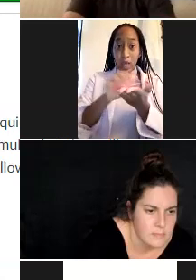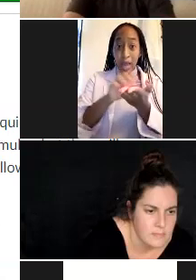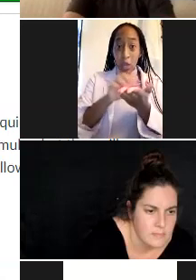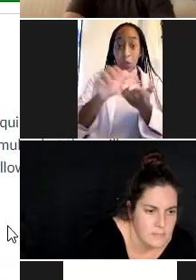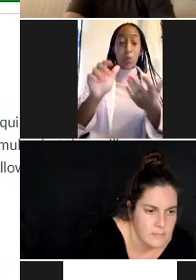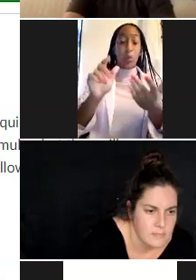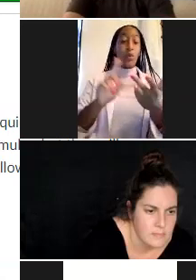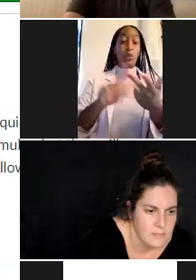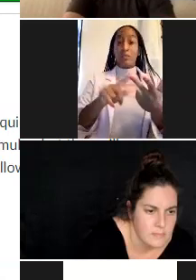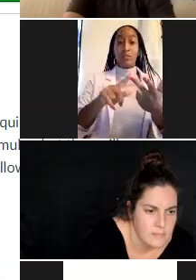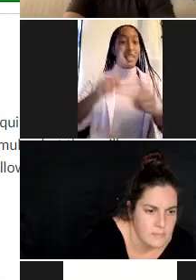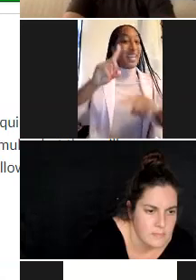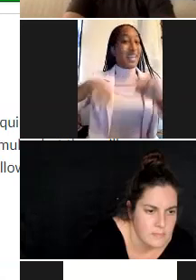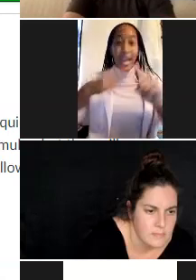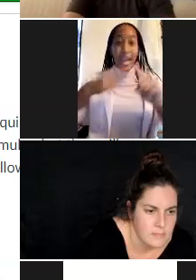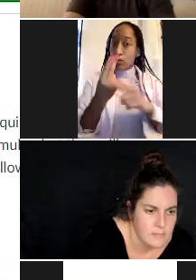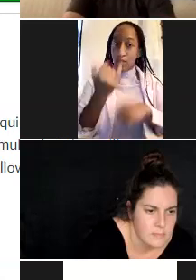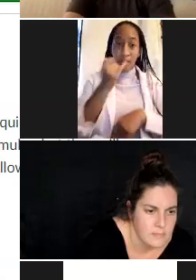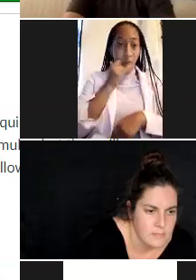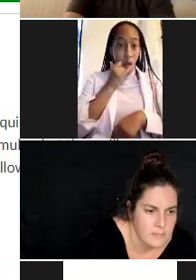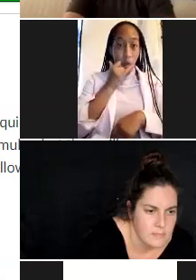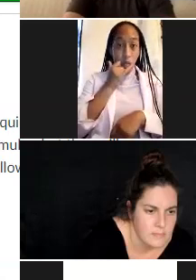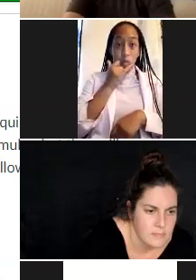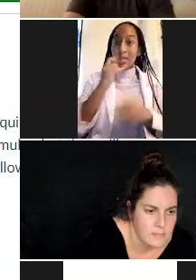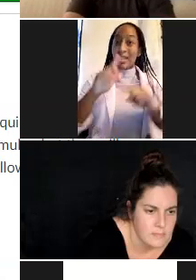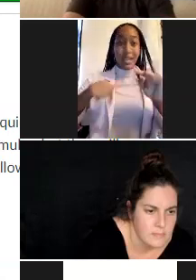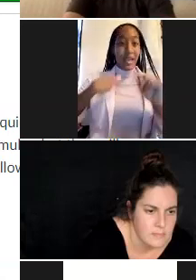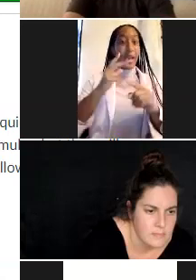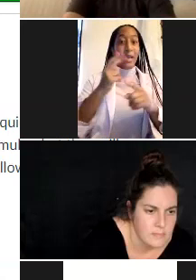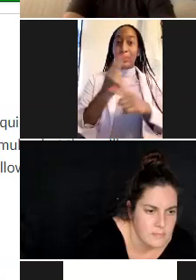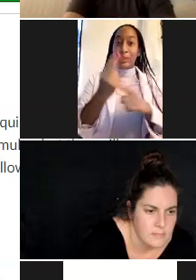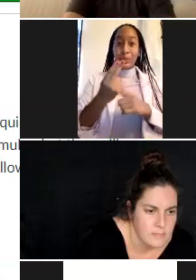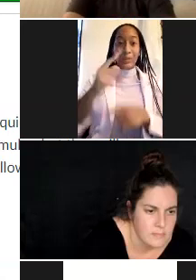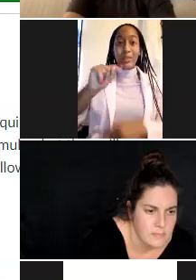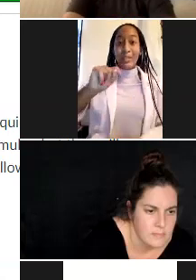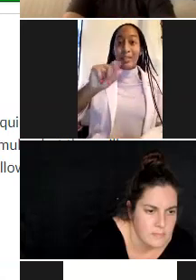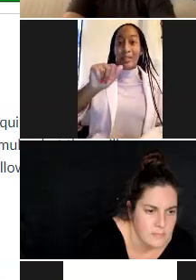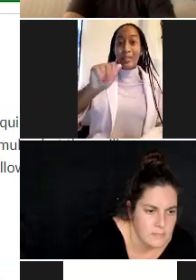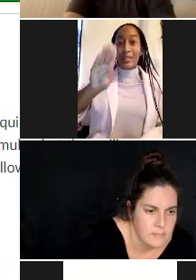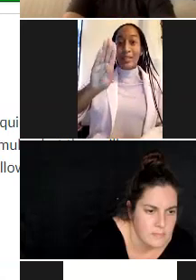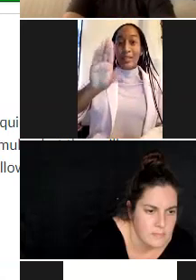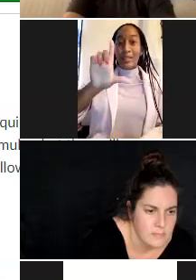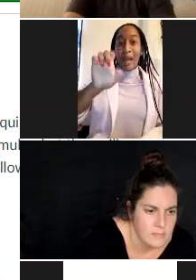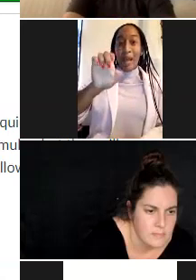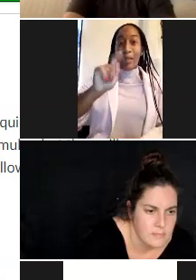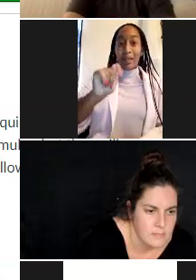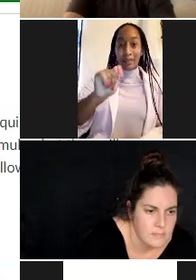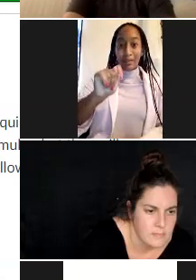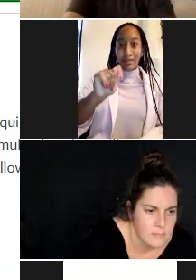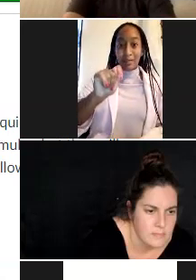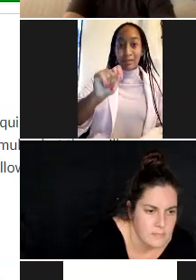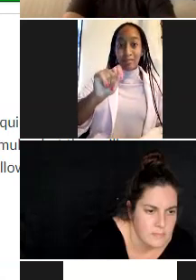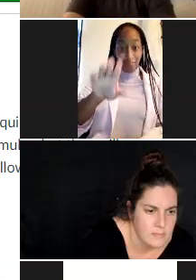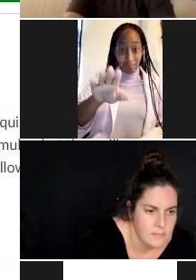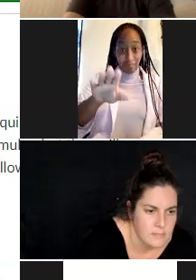or any URLs. And I just put that in there, to make sure that we're all operating honestly and